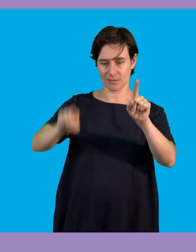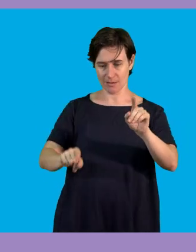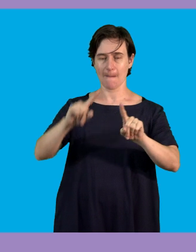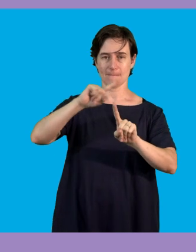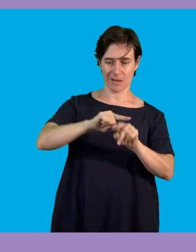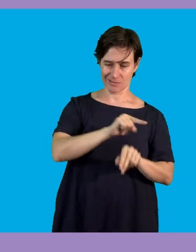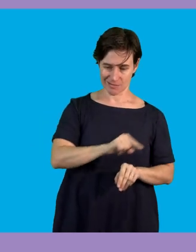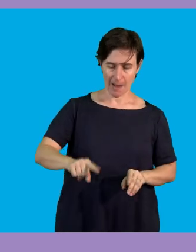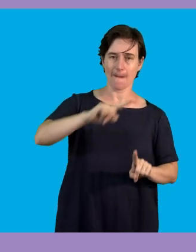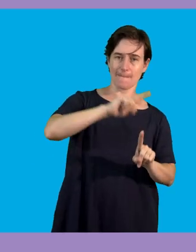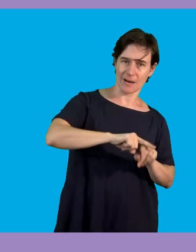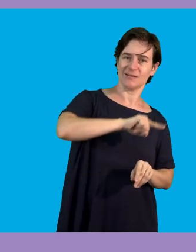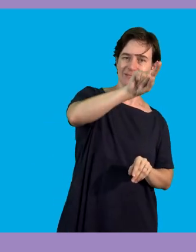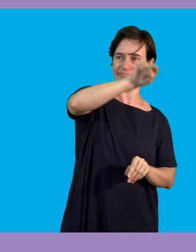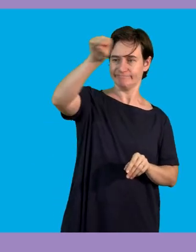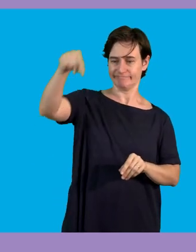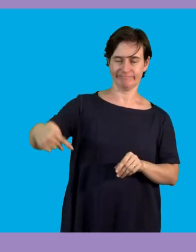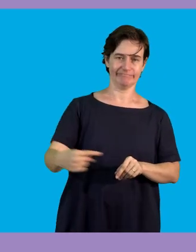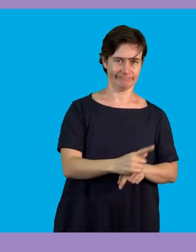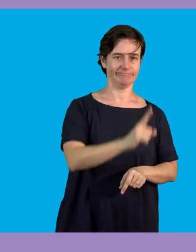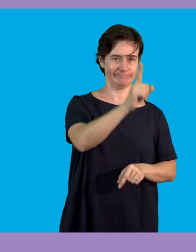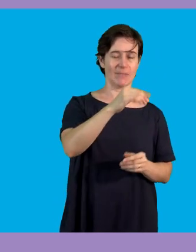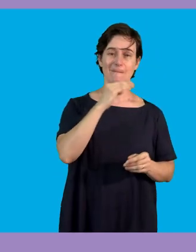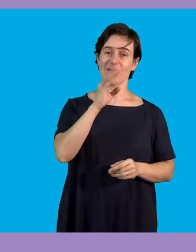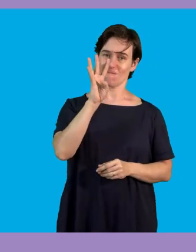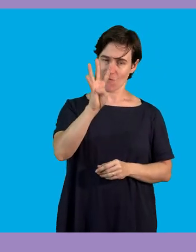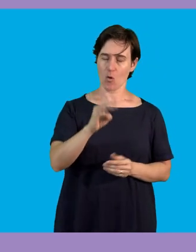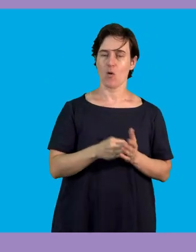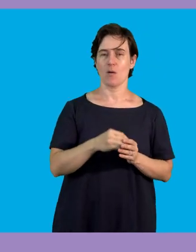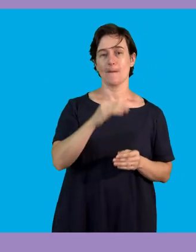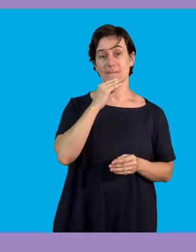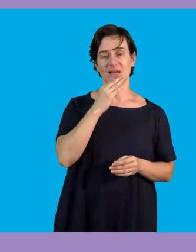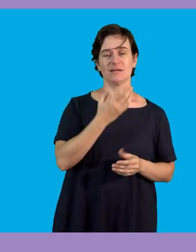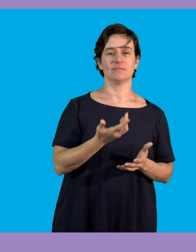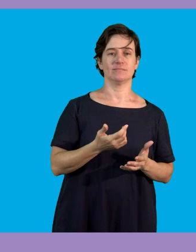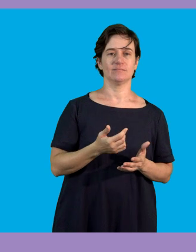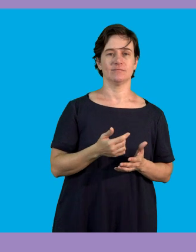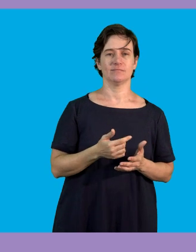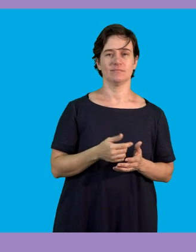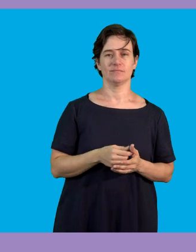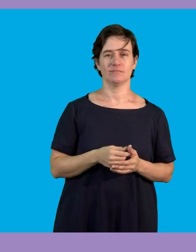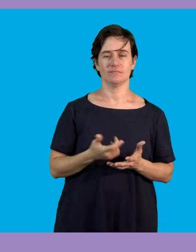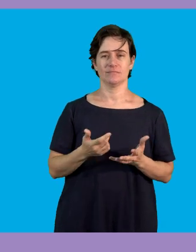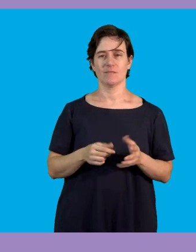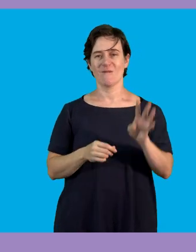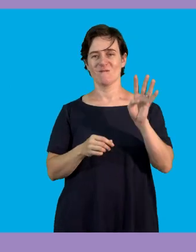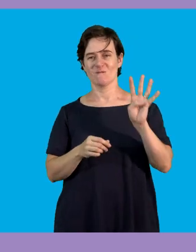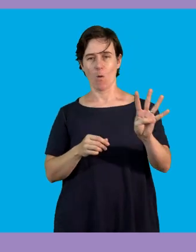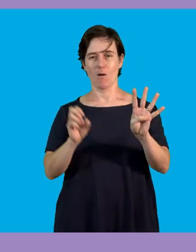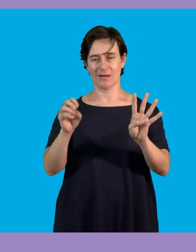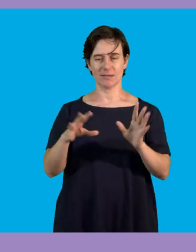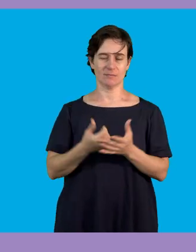side plus the side and the next side. So it's 4 sides, so it would be 4s. That would